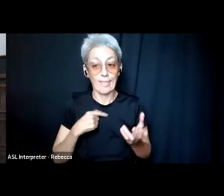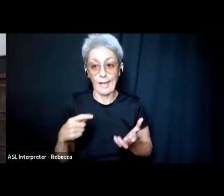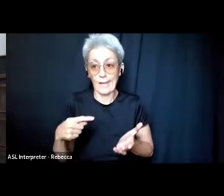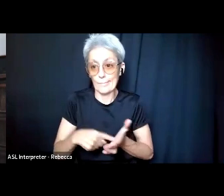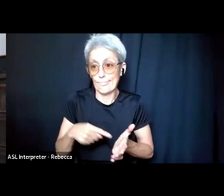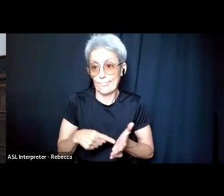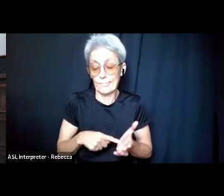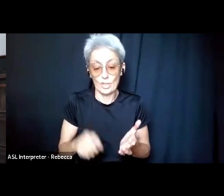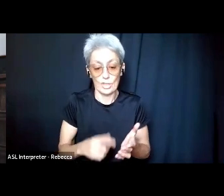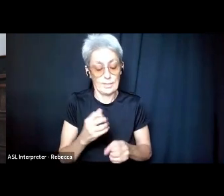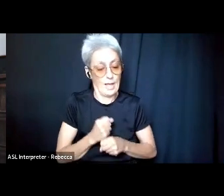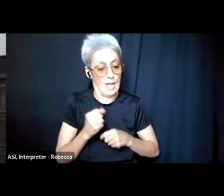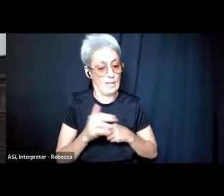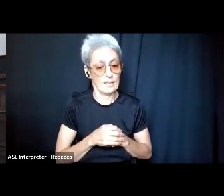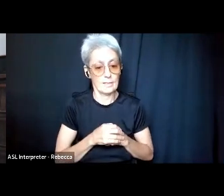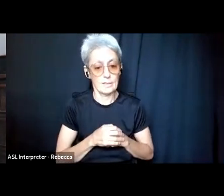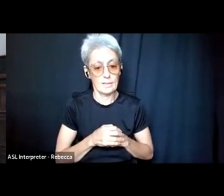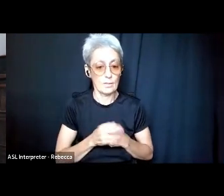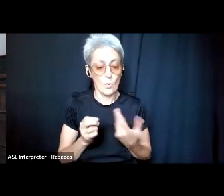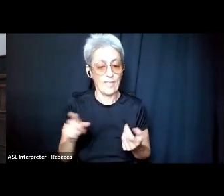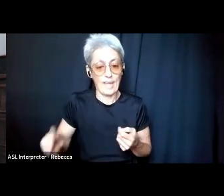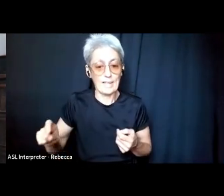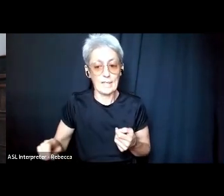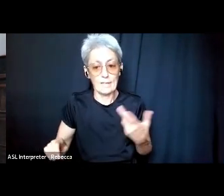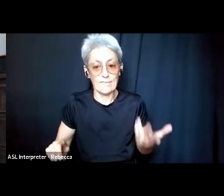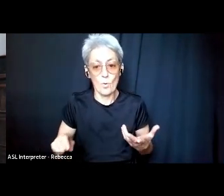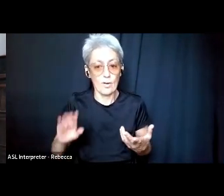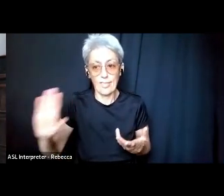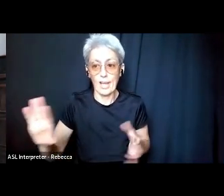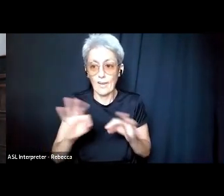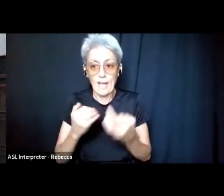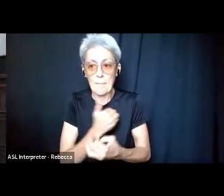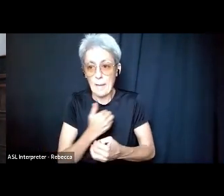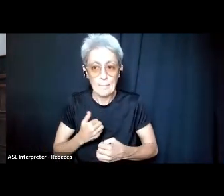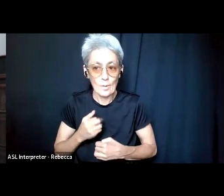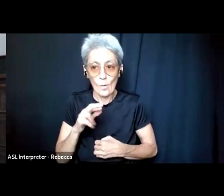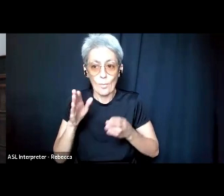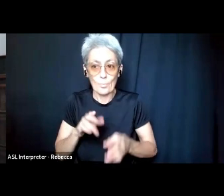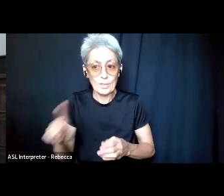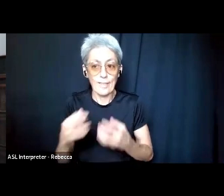they need for their loved one. Next slide, please.